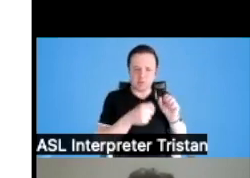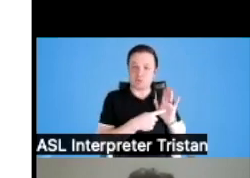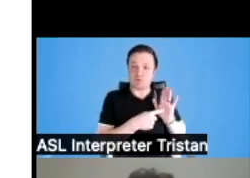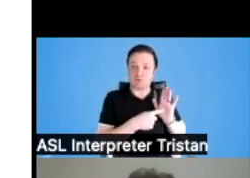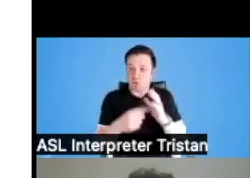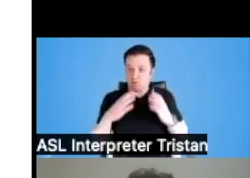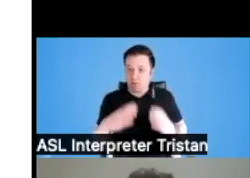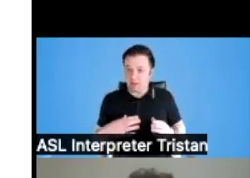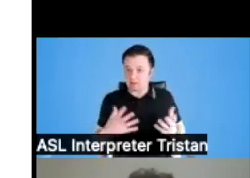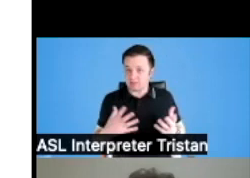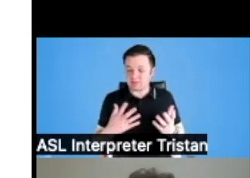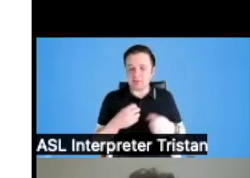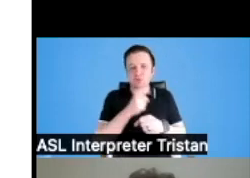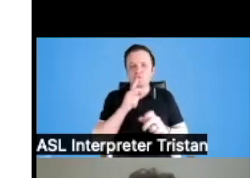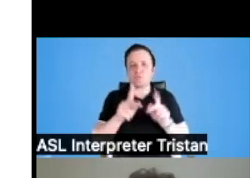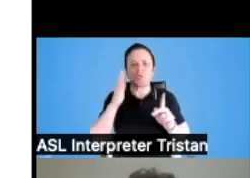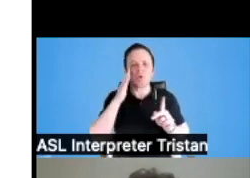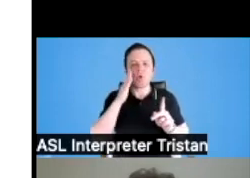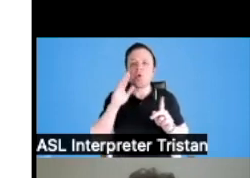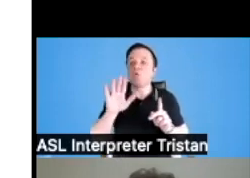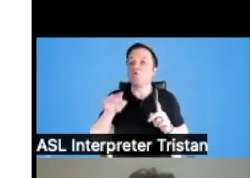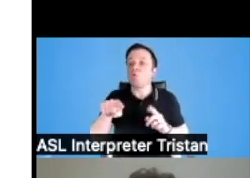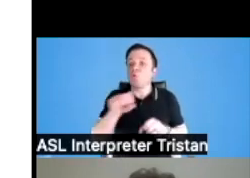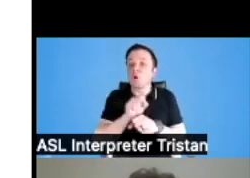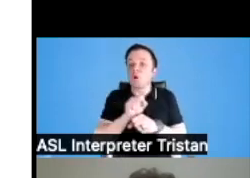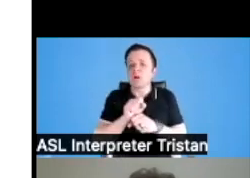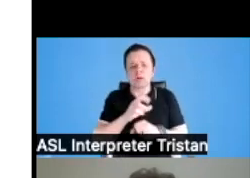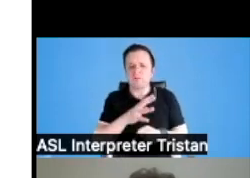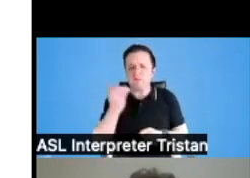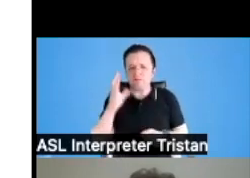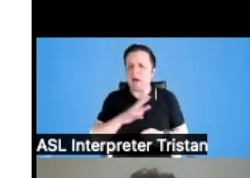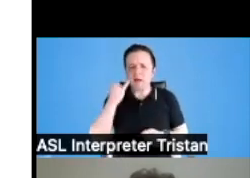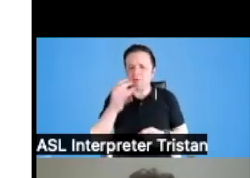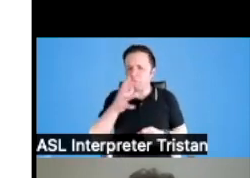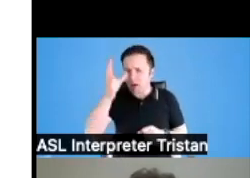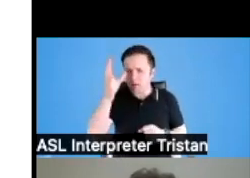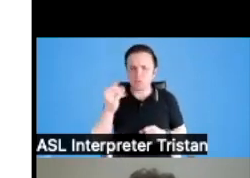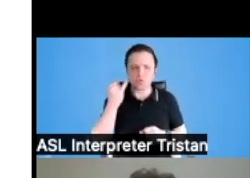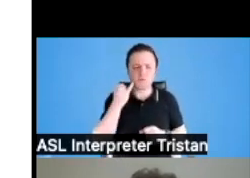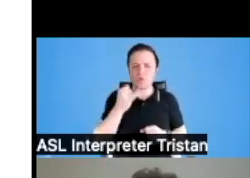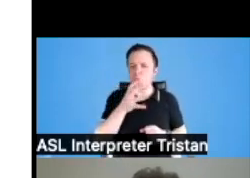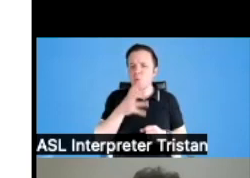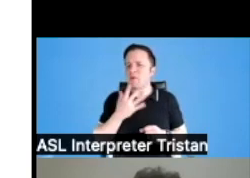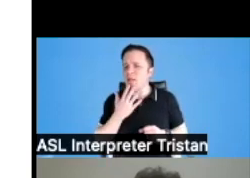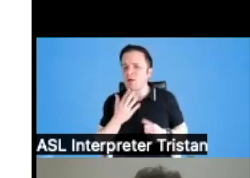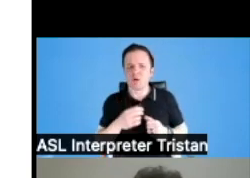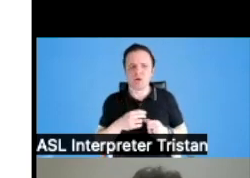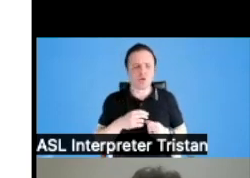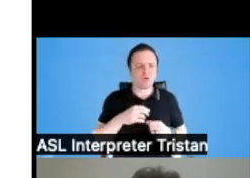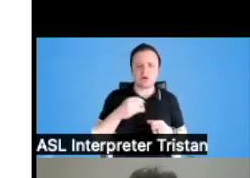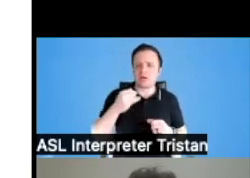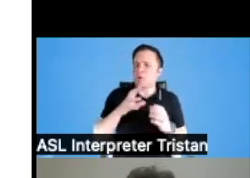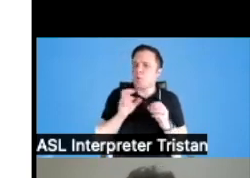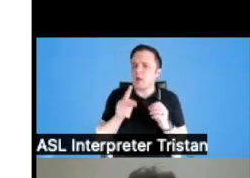okay for people to be parents at work, to make it okay to be a woman of color at work, to make it okay to learn, to make it okay to